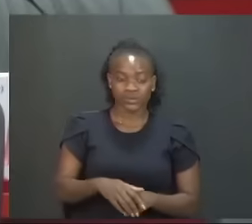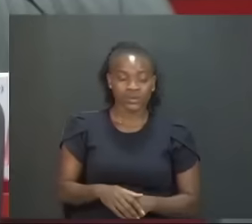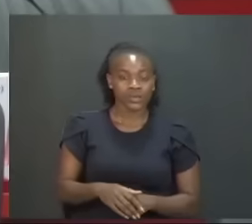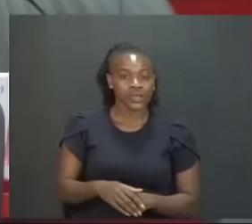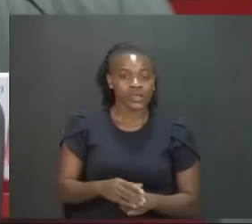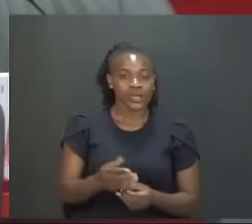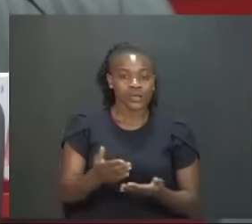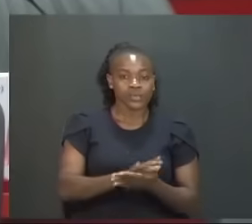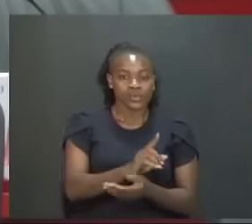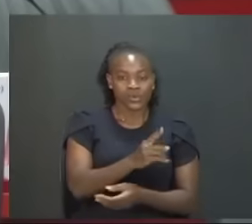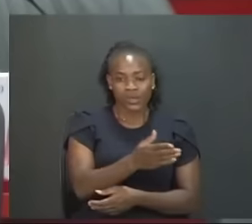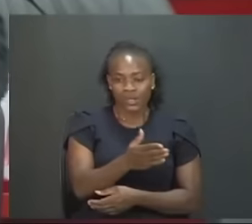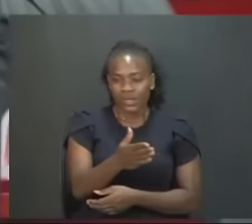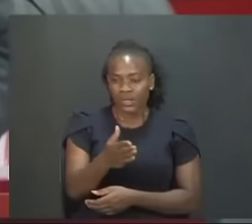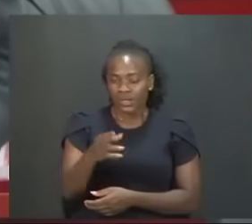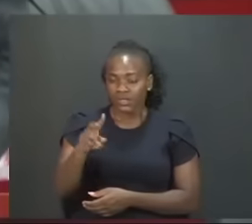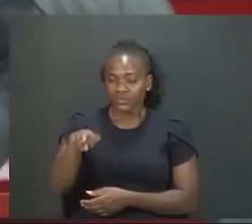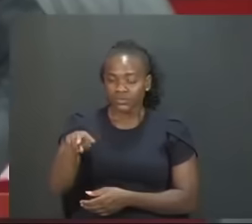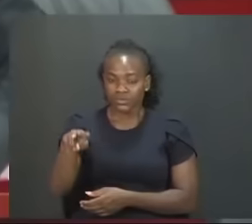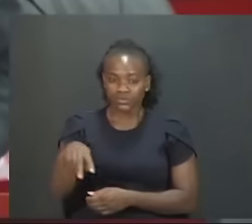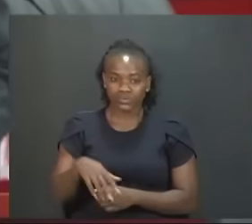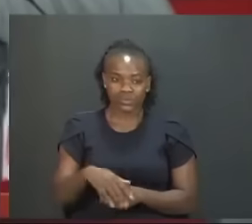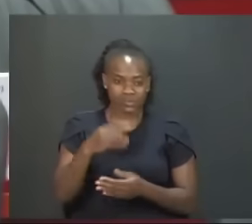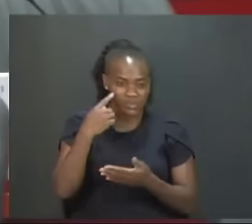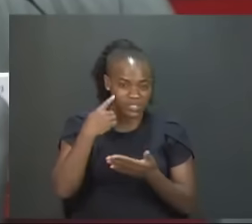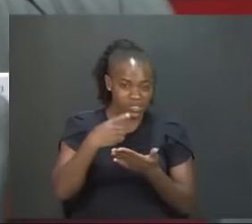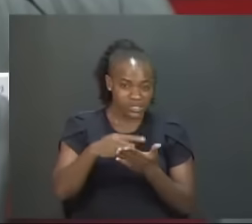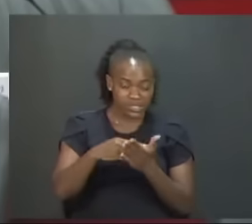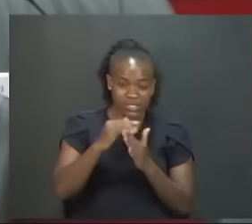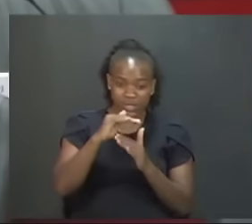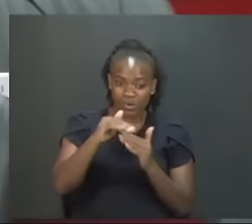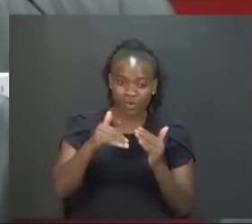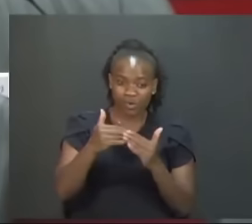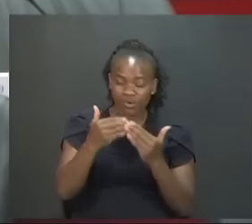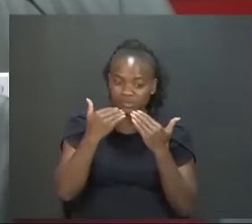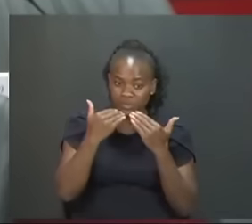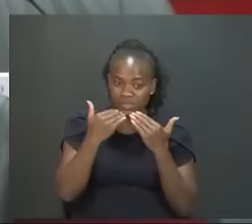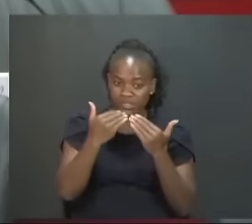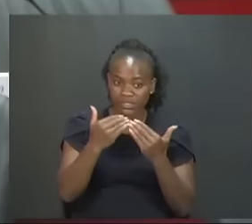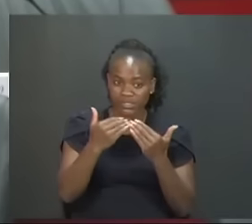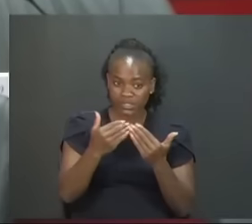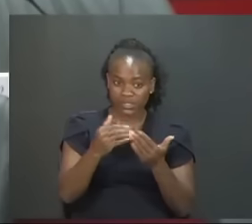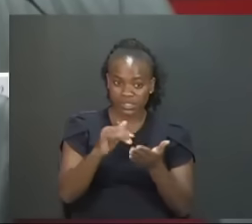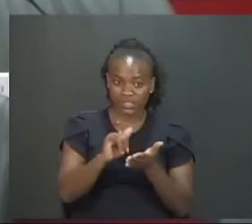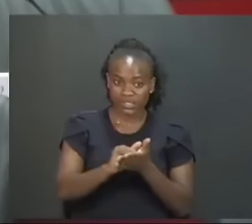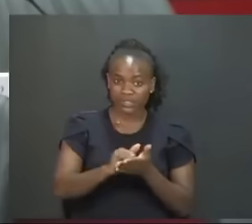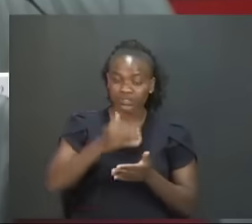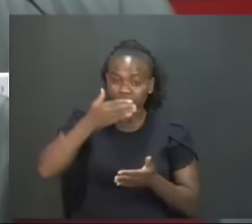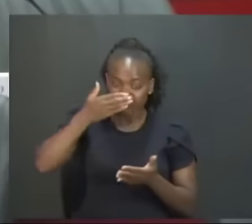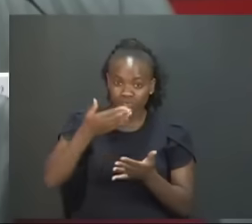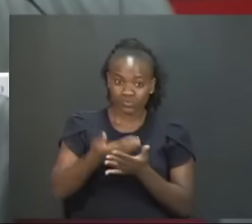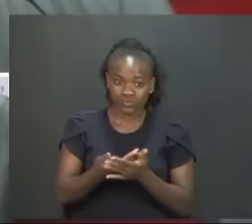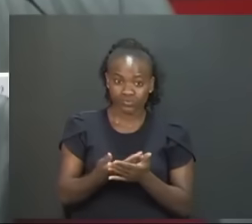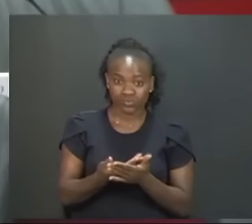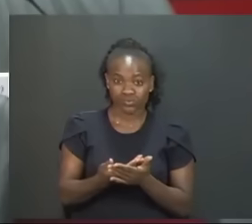22. I've gone through each and every one of them, and I want to thank you for this. It's very, very good.